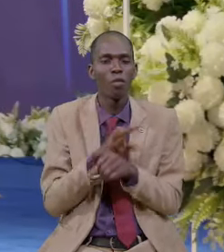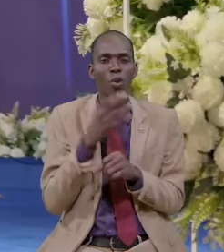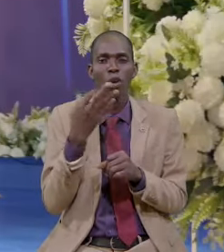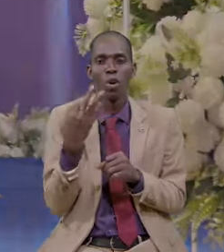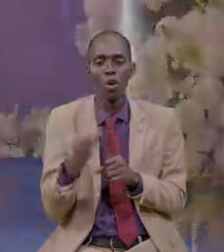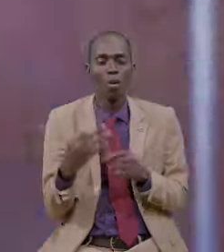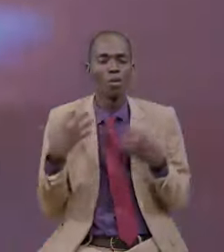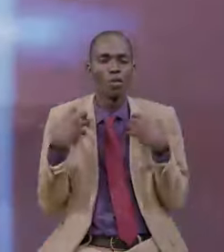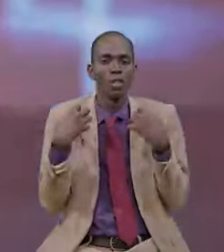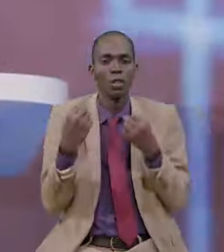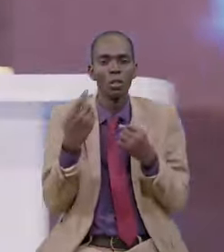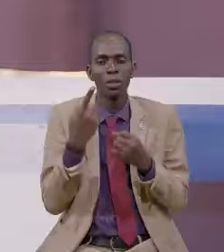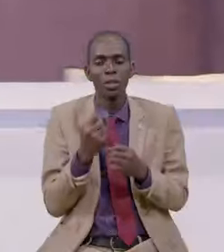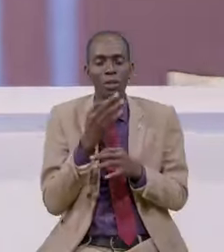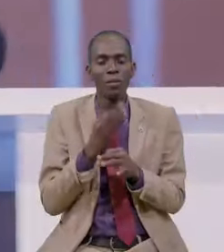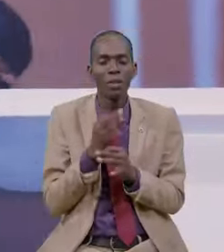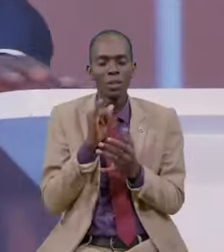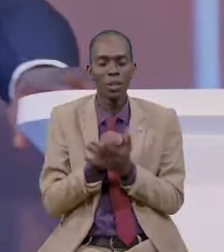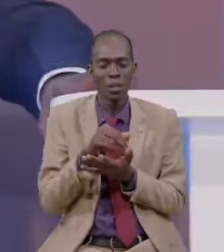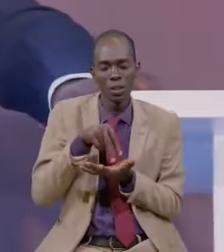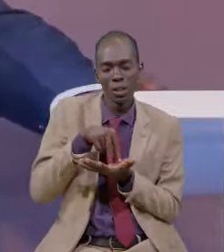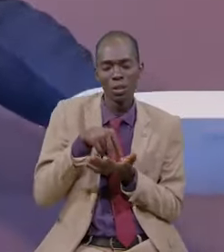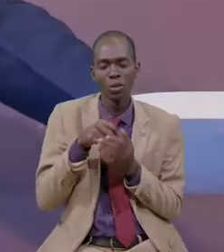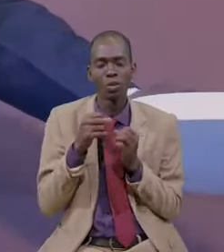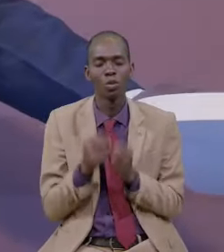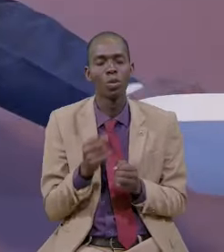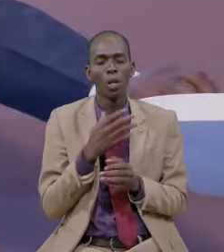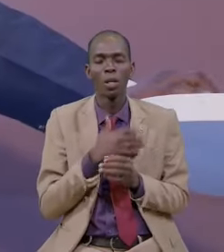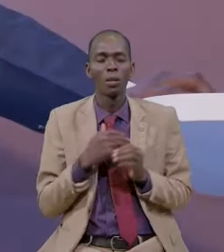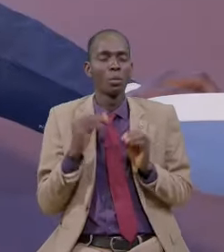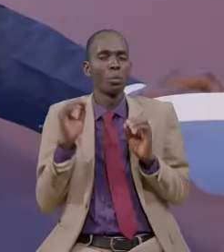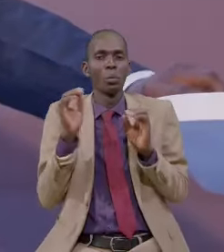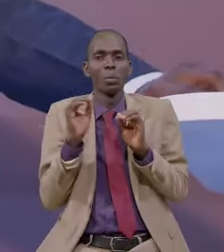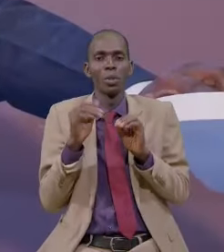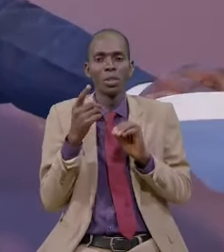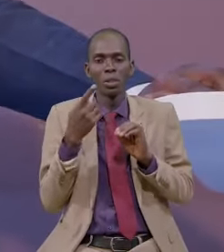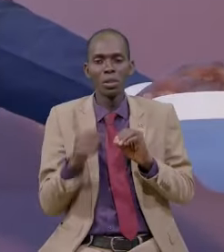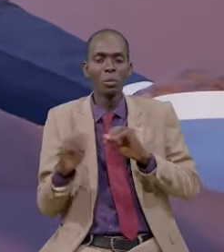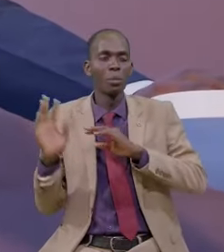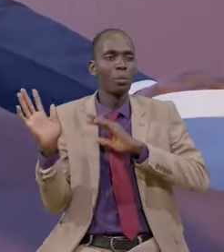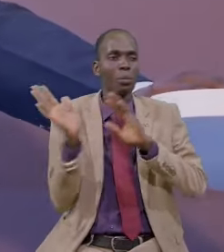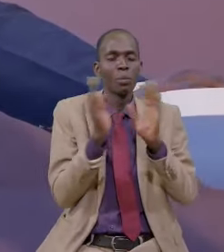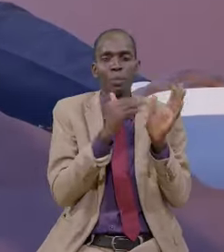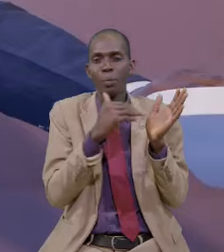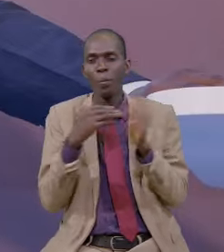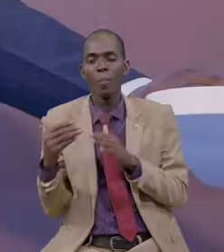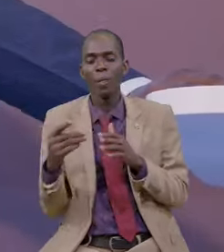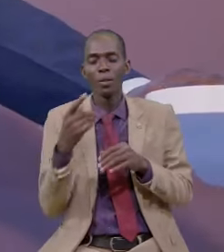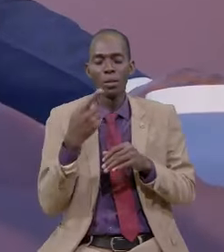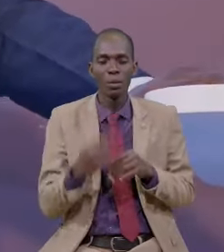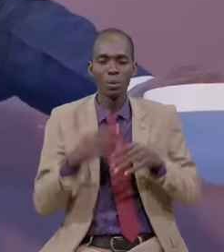that stands firm. And nothing, the winds that blow, the waves that